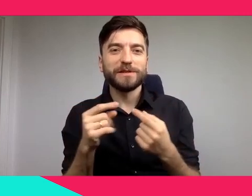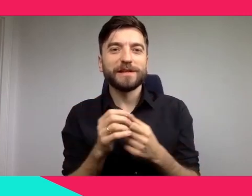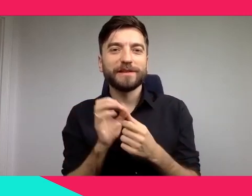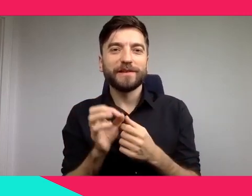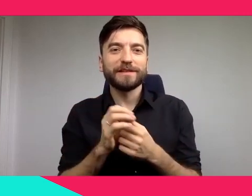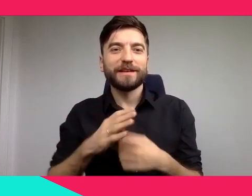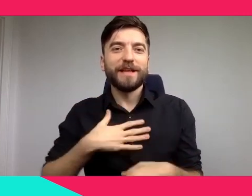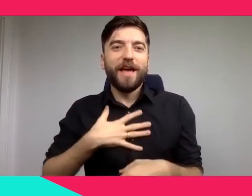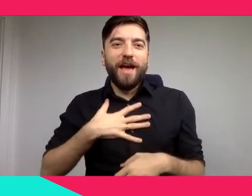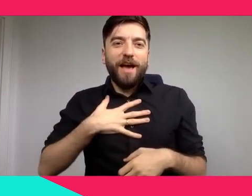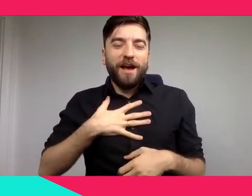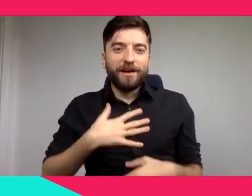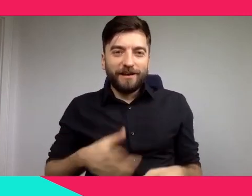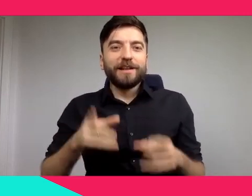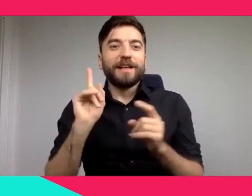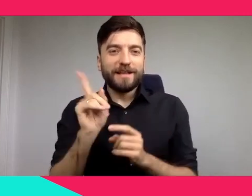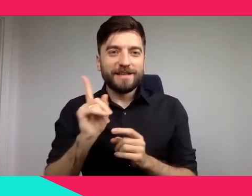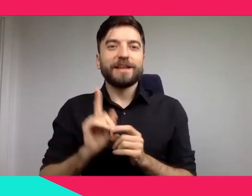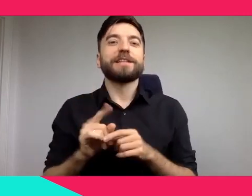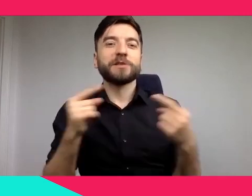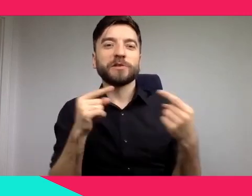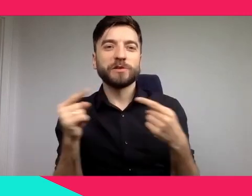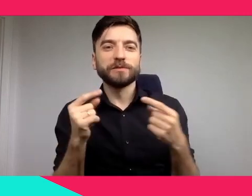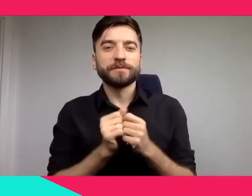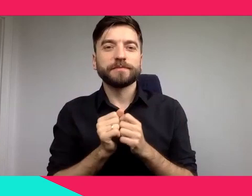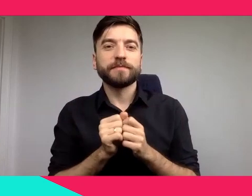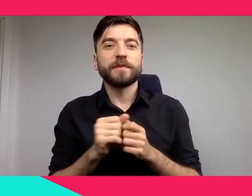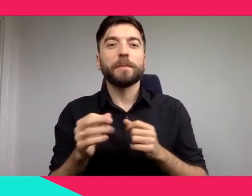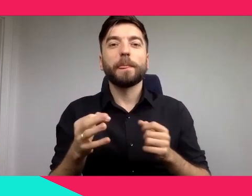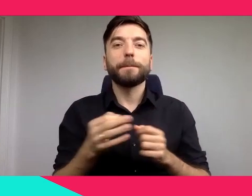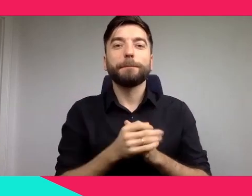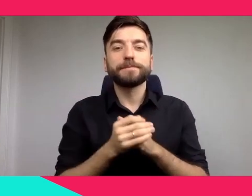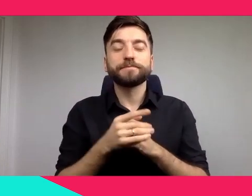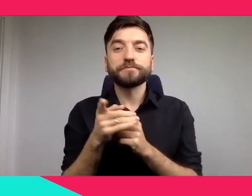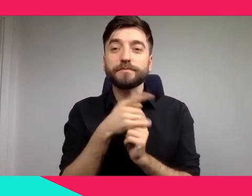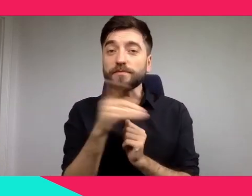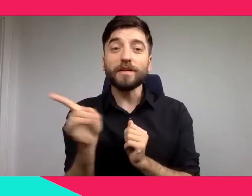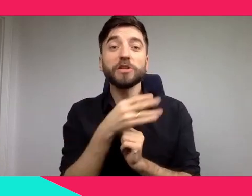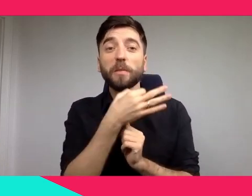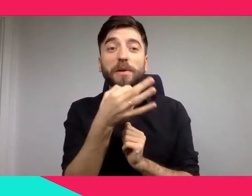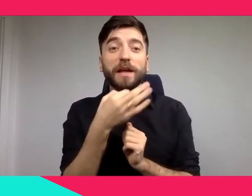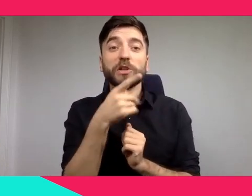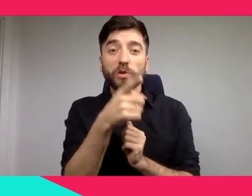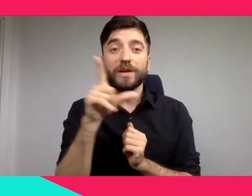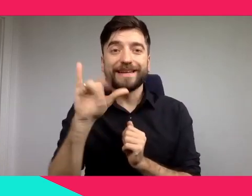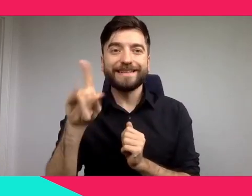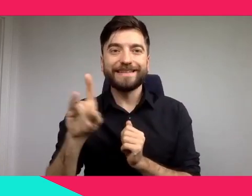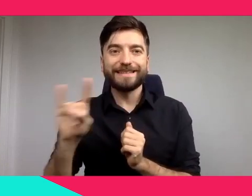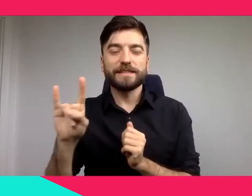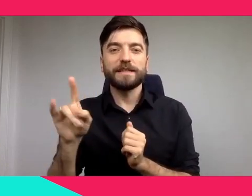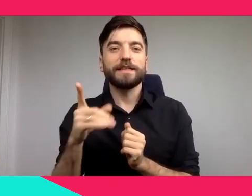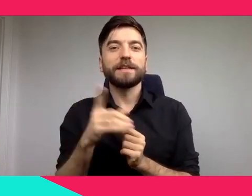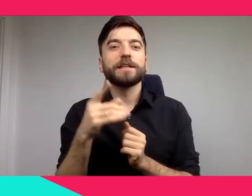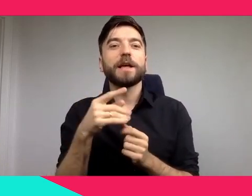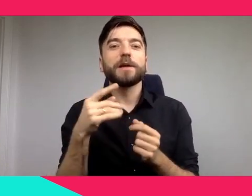discussion. And if you have questions to Lizzy, please keep them for the panel so that we can then discuss